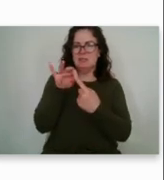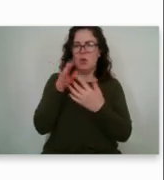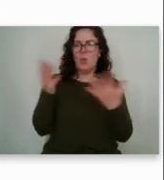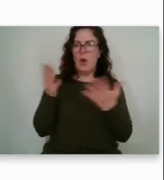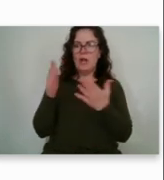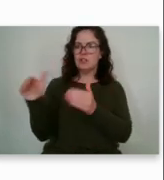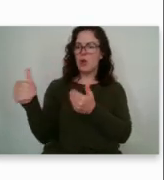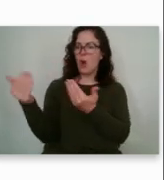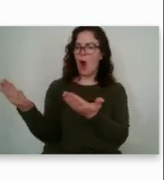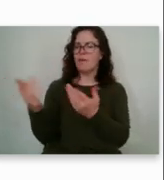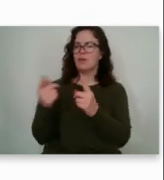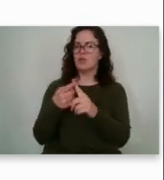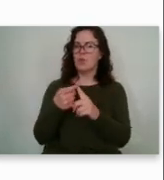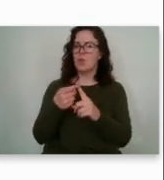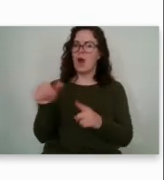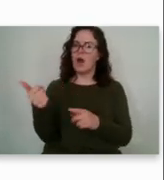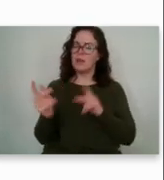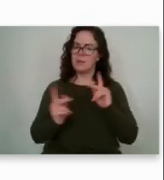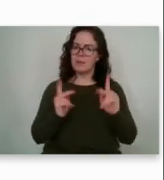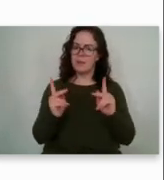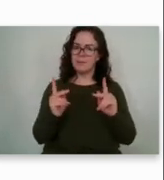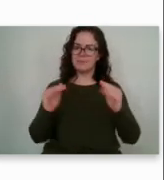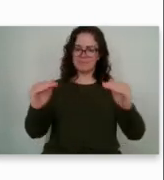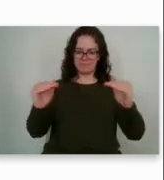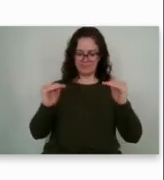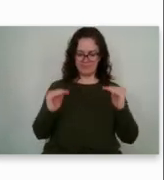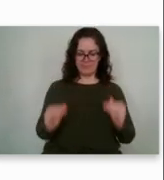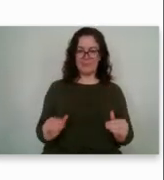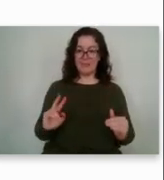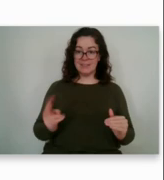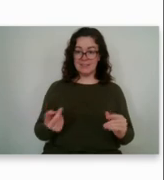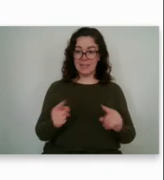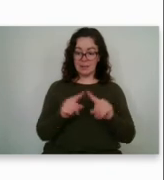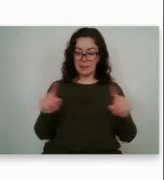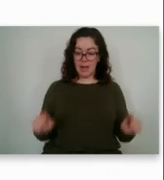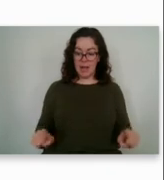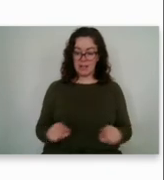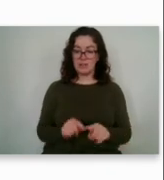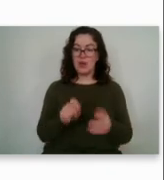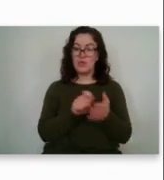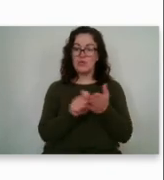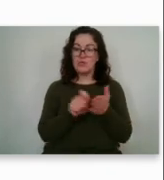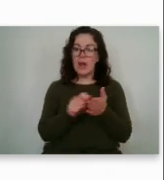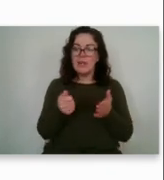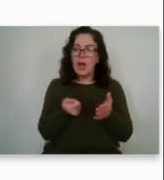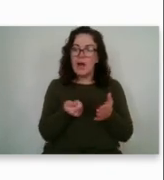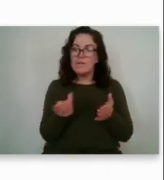And then in the second box, just write a few sentences about the picture that you wrote.